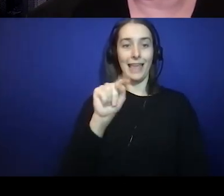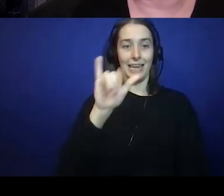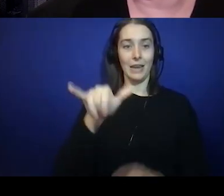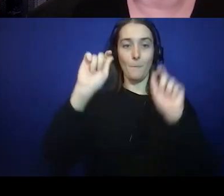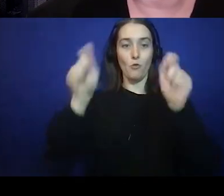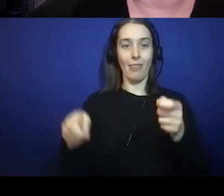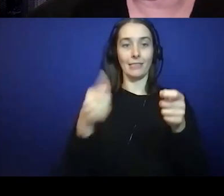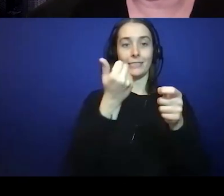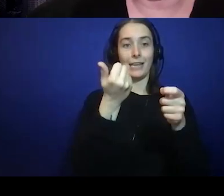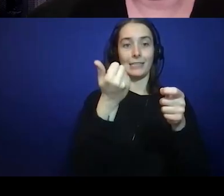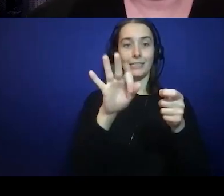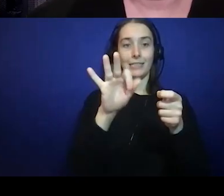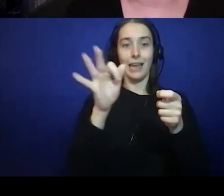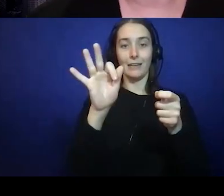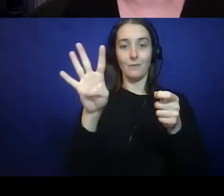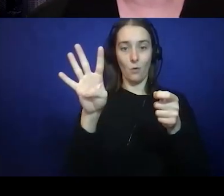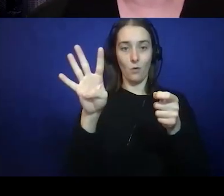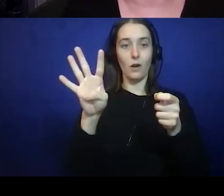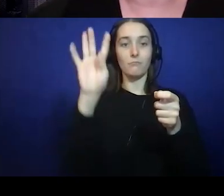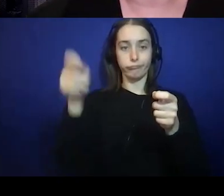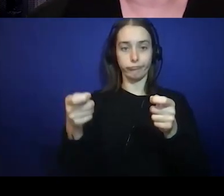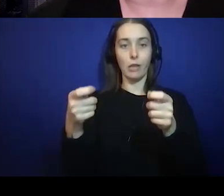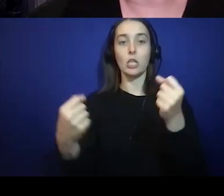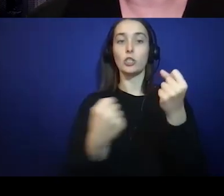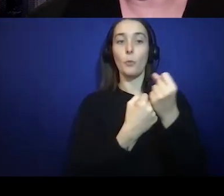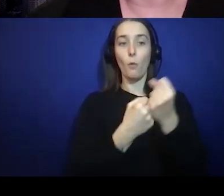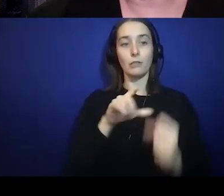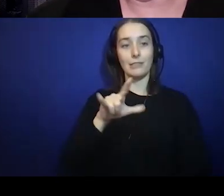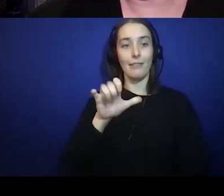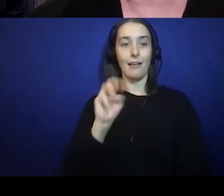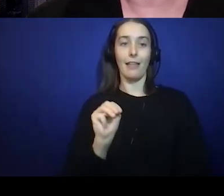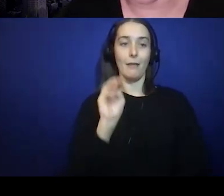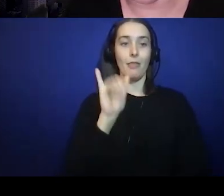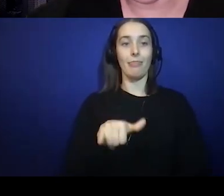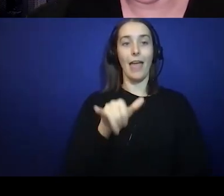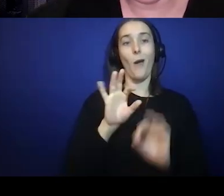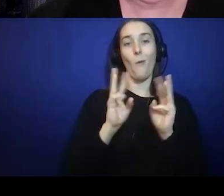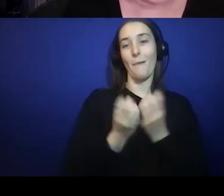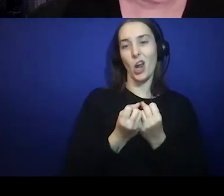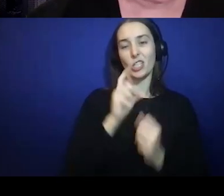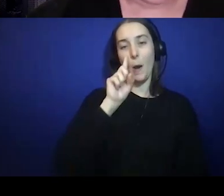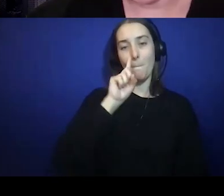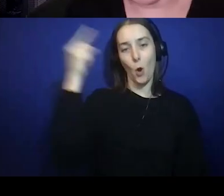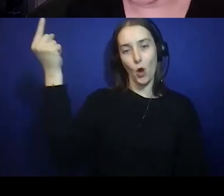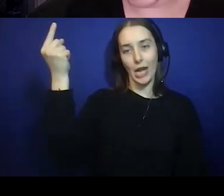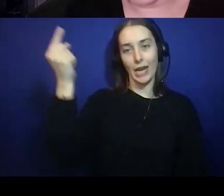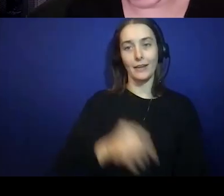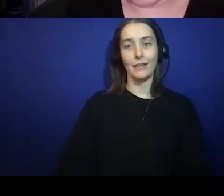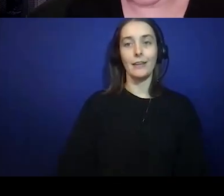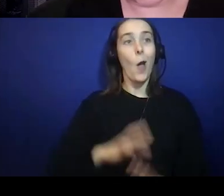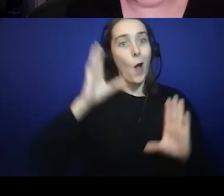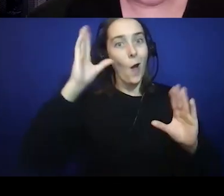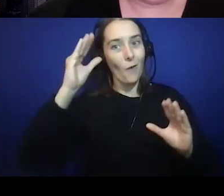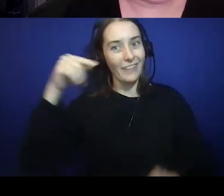year 1994, supports the claim that webinars are boring. Hopefully, this is